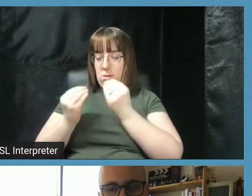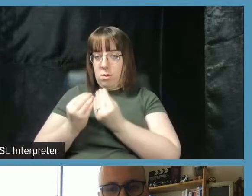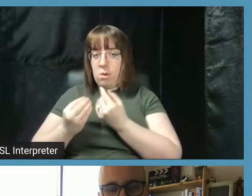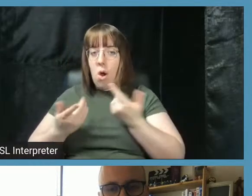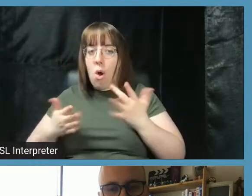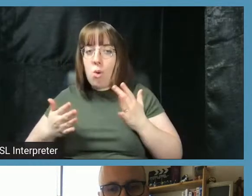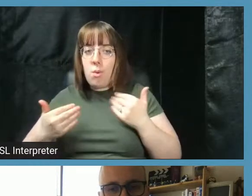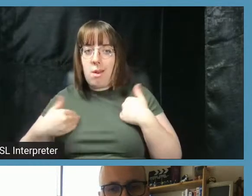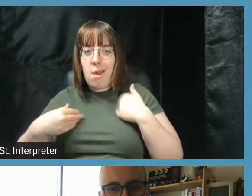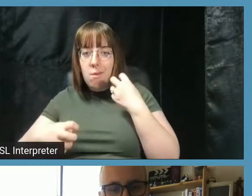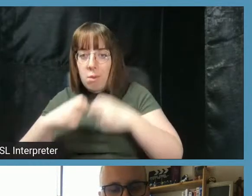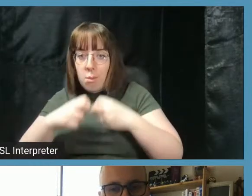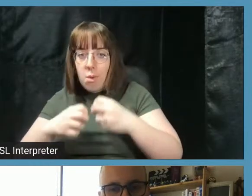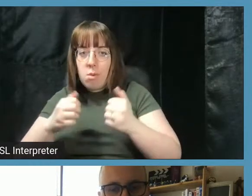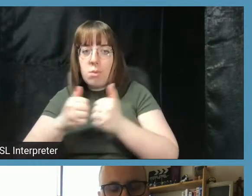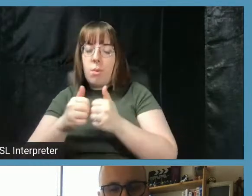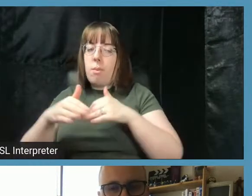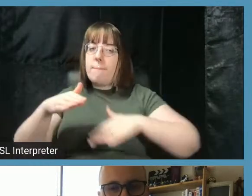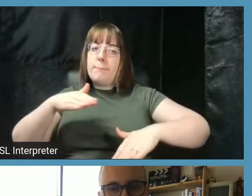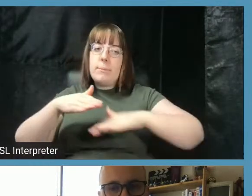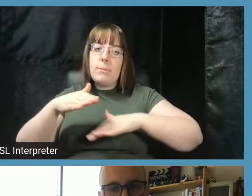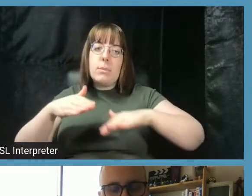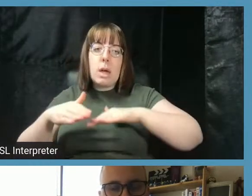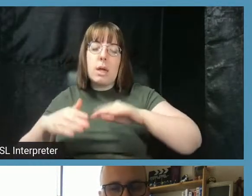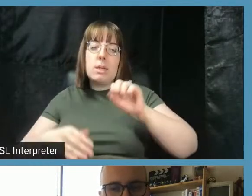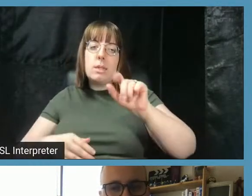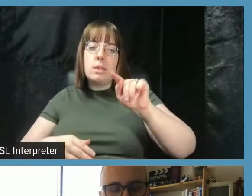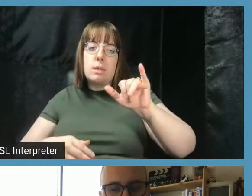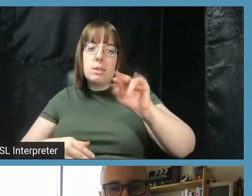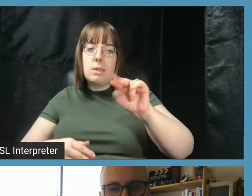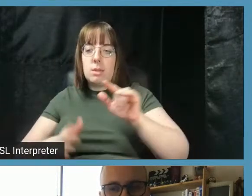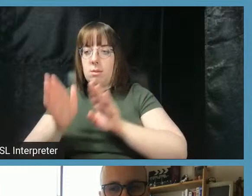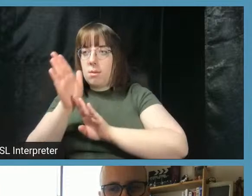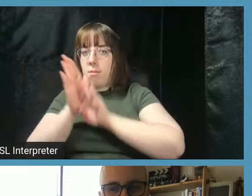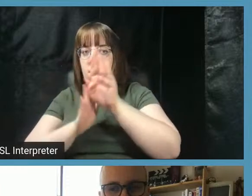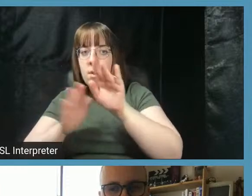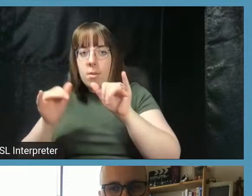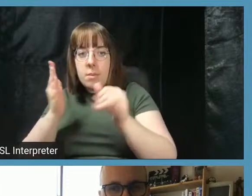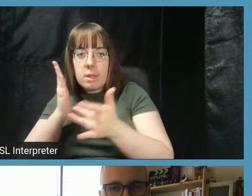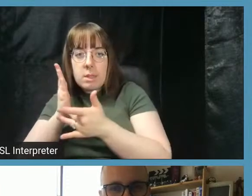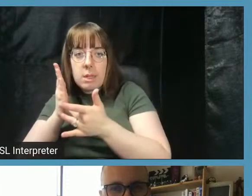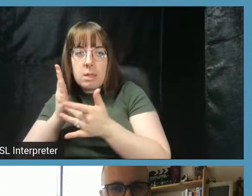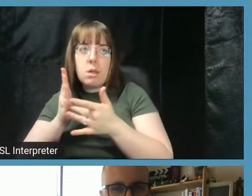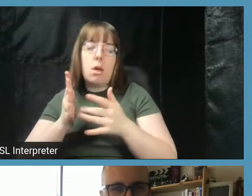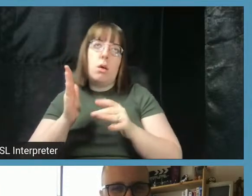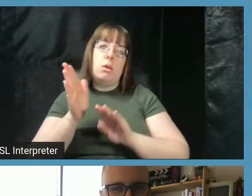having trouble with basic settings with technology when creating content and programming?